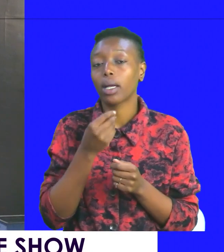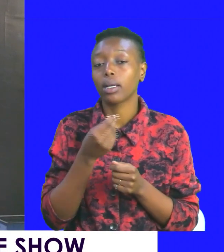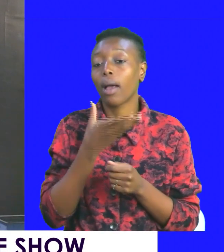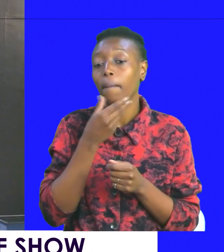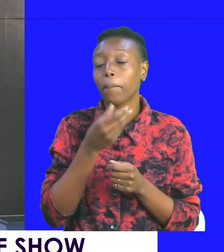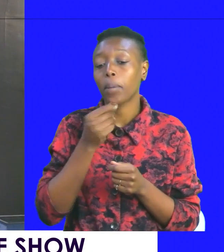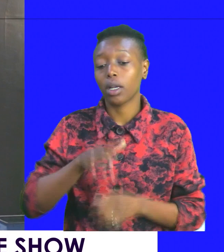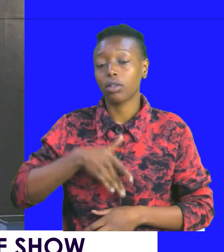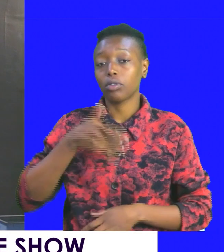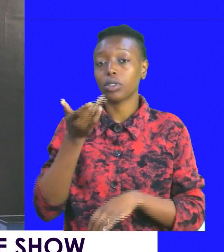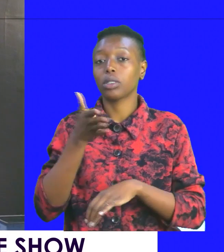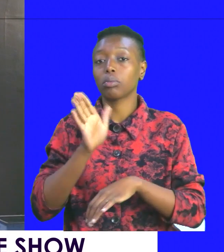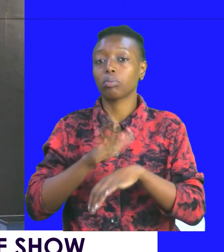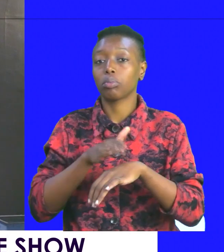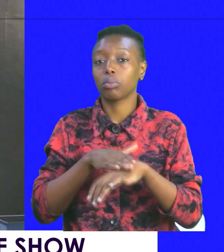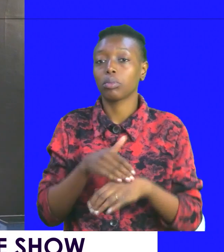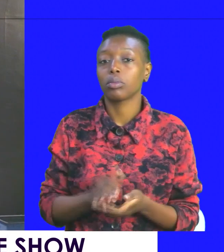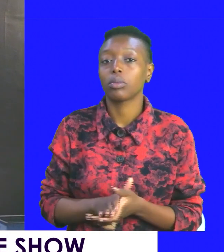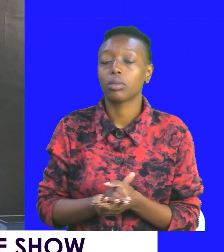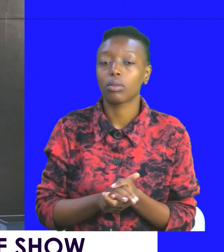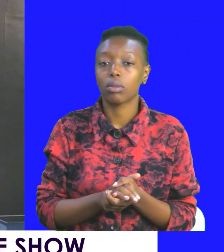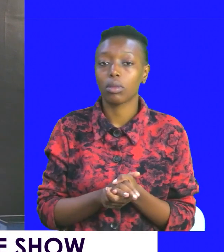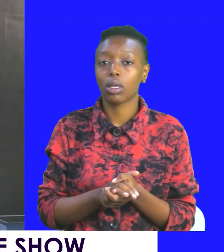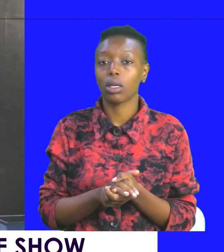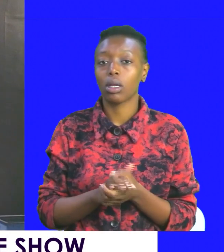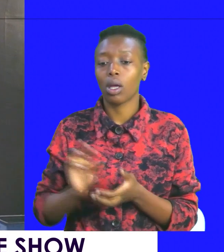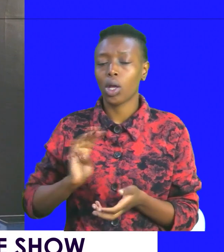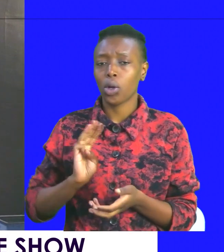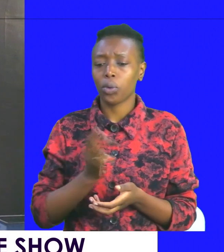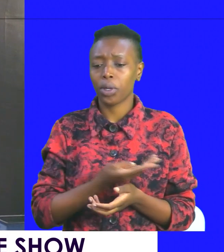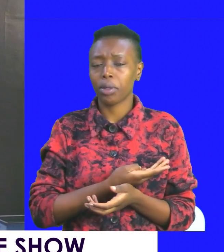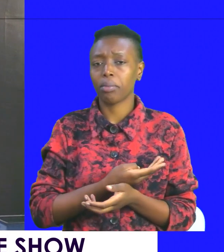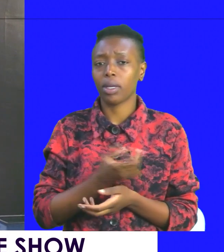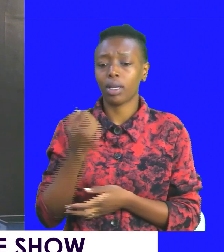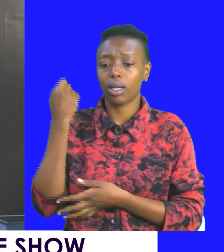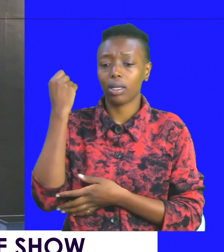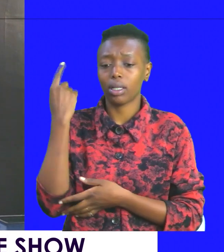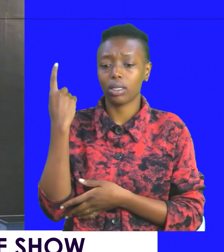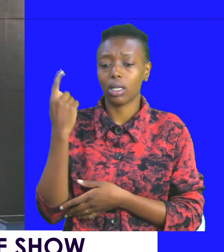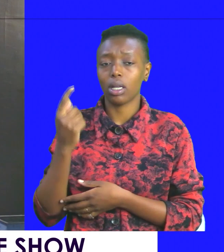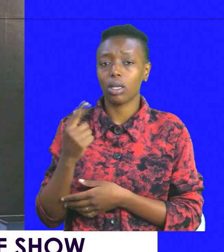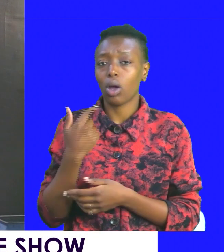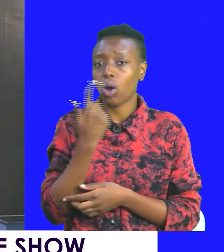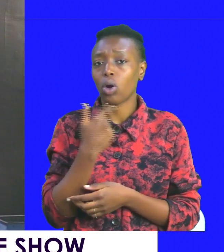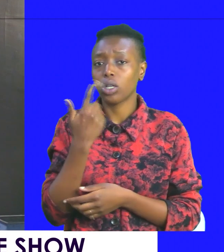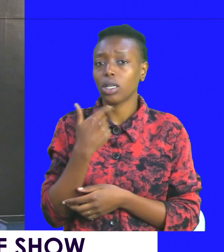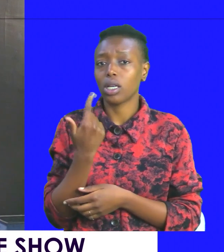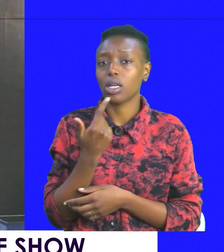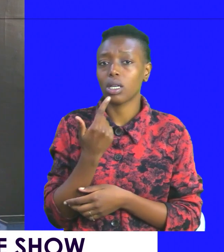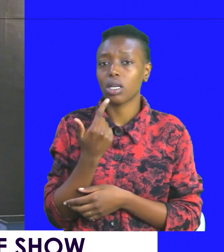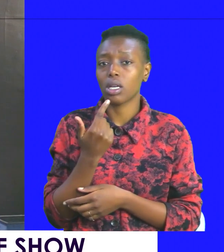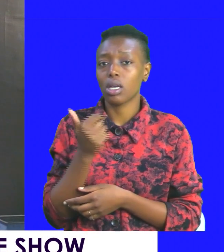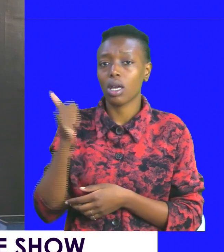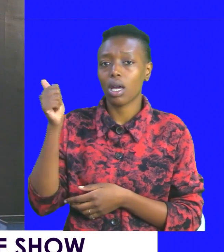me that we women understand the language of attention so well. When a lady